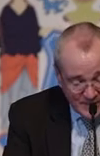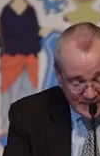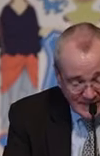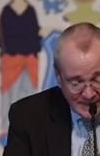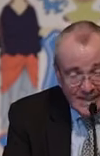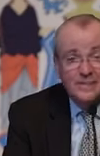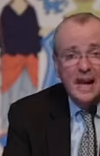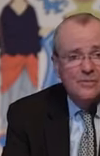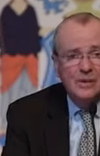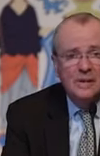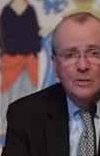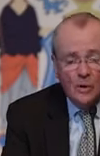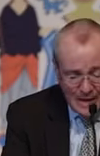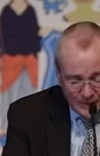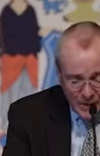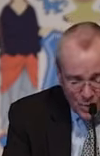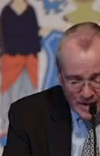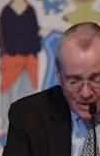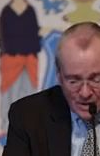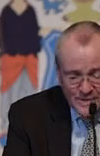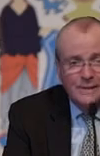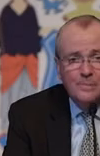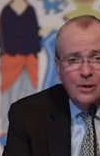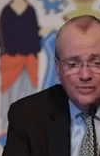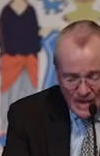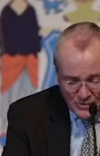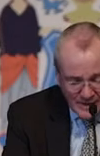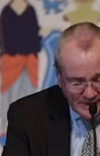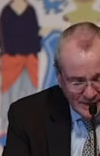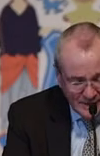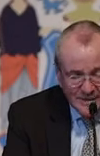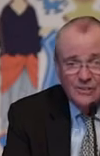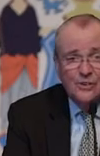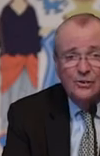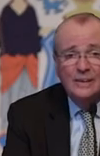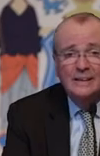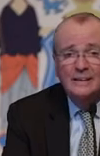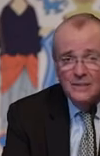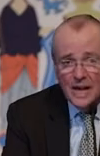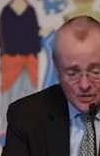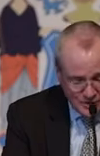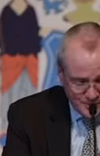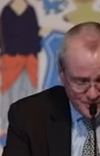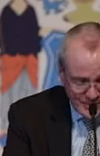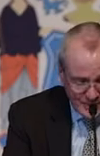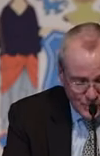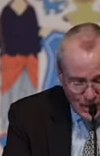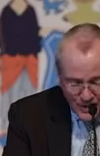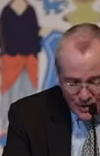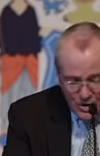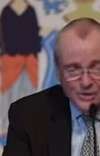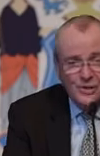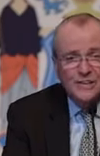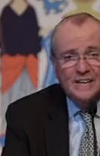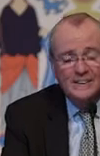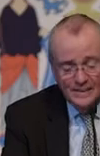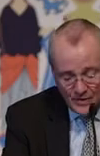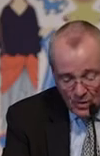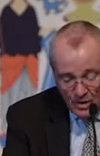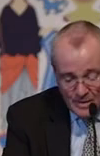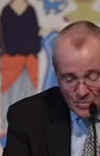your family, and to every hero out there working hard to keep our state running, New Jersey thanks you. We know that across our